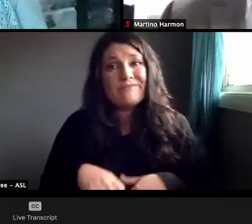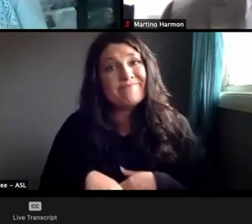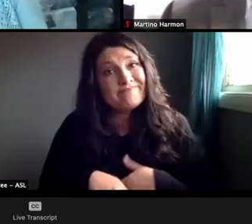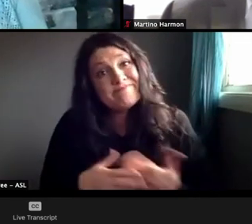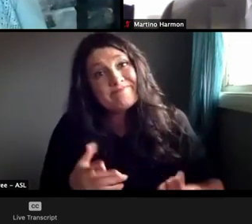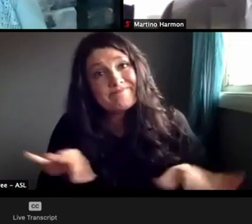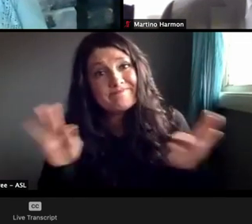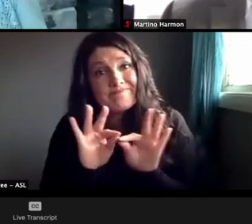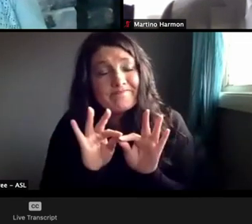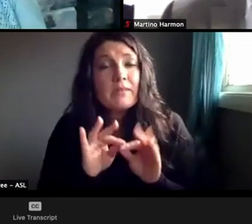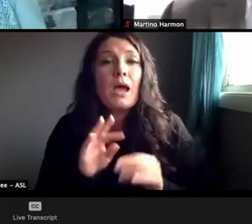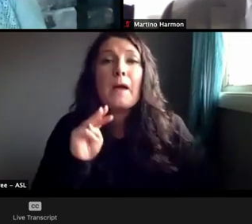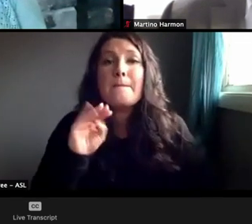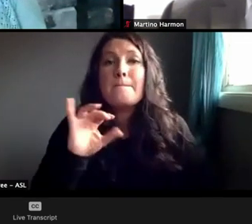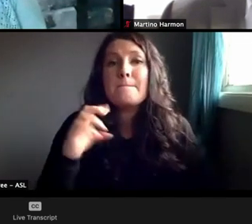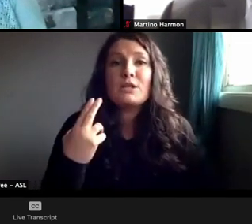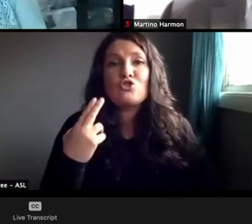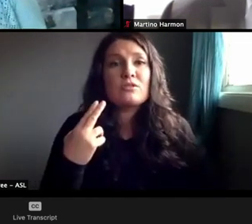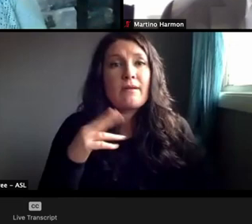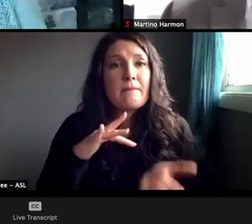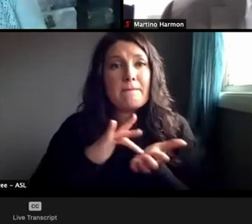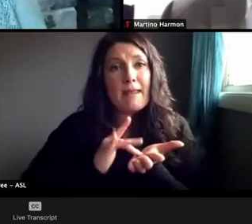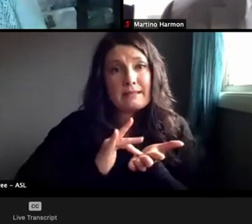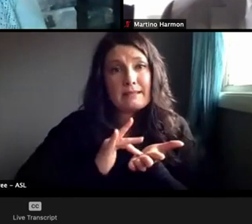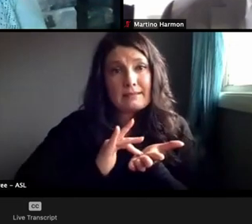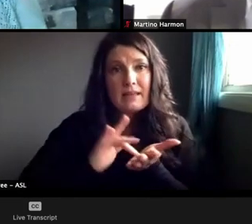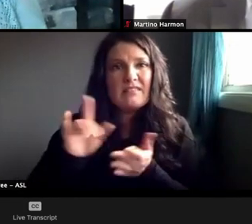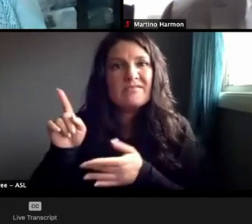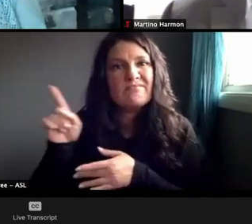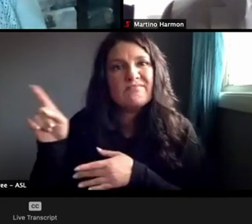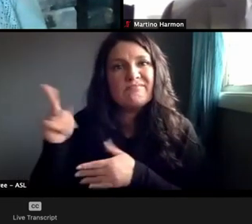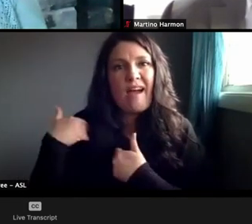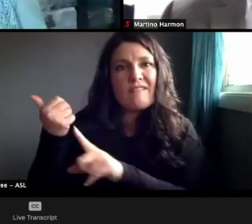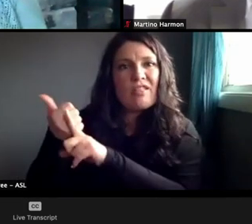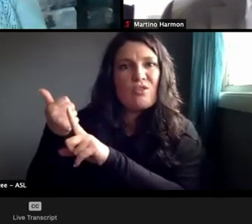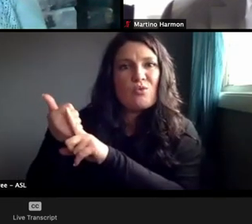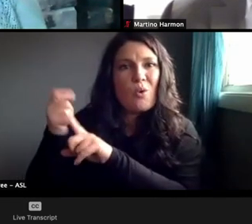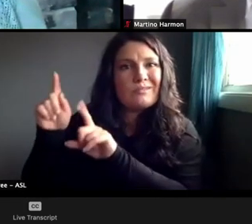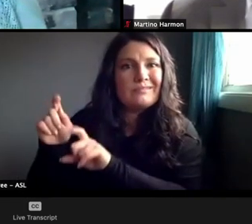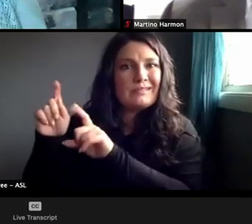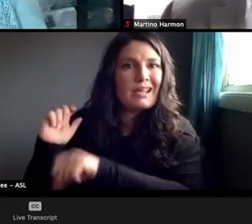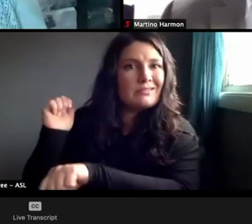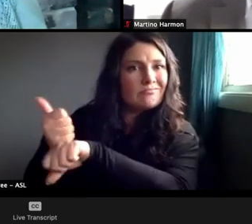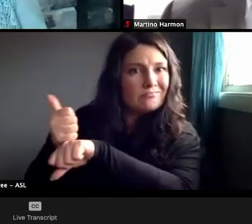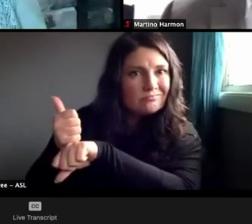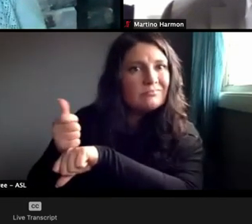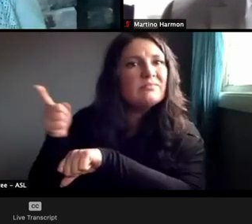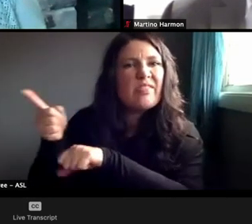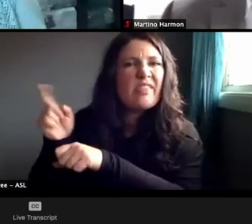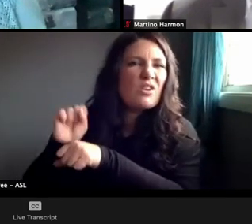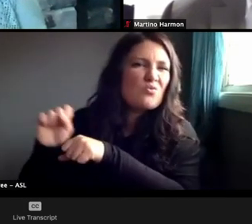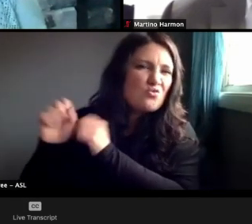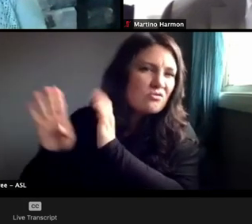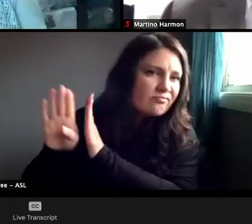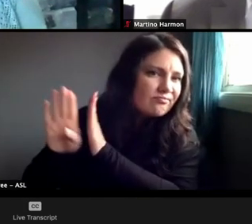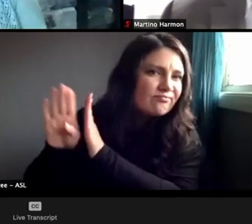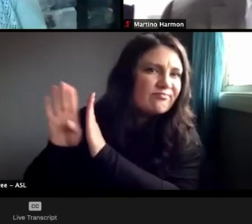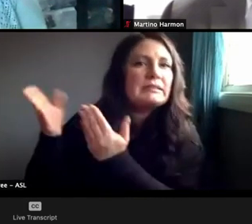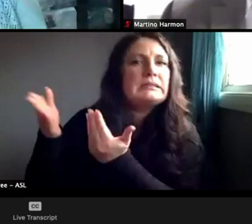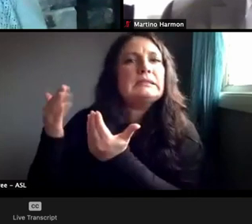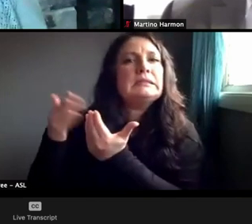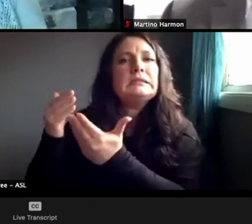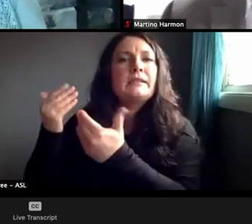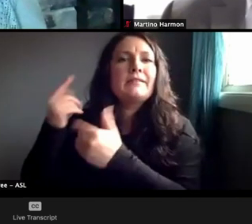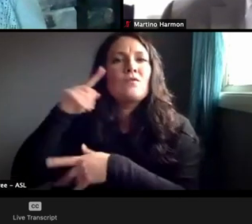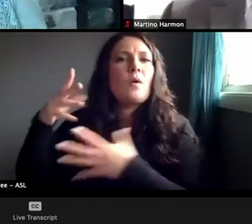Michigan Medicine is working on its own testing program, and there'll be a testing site set up with more convenience to the health system as